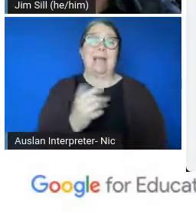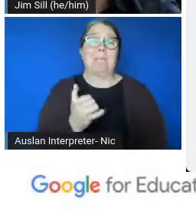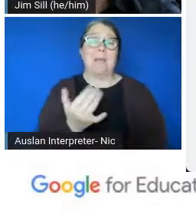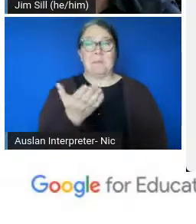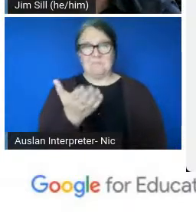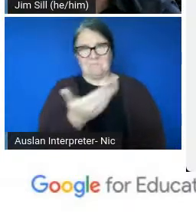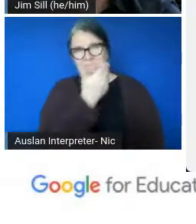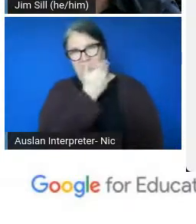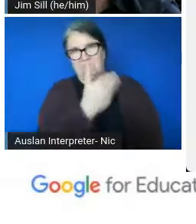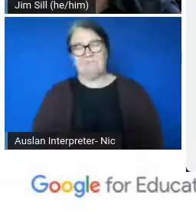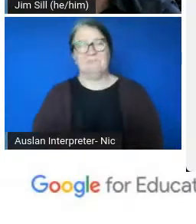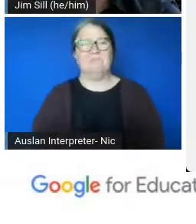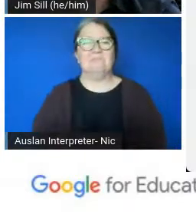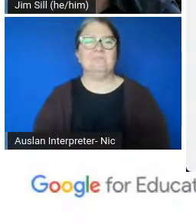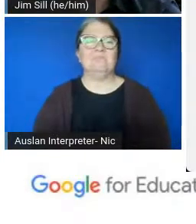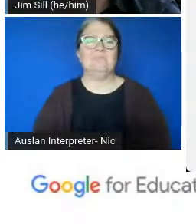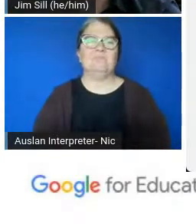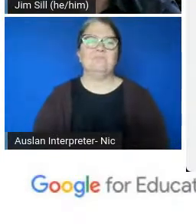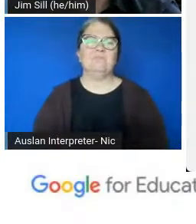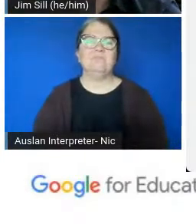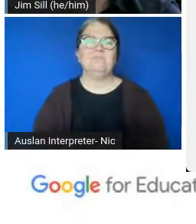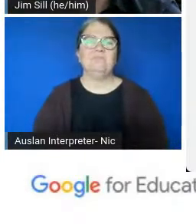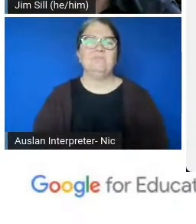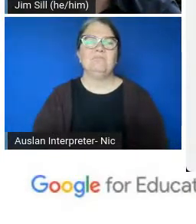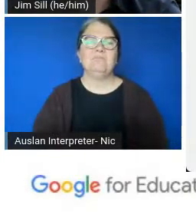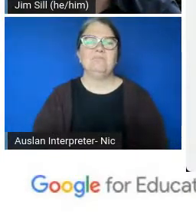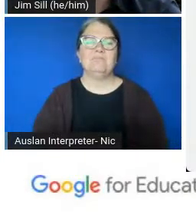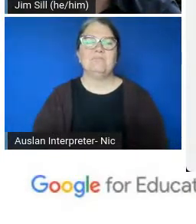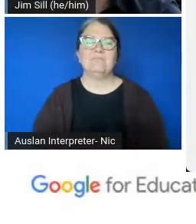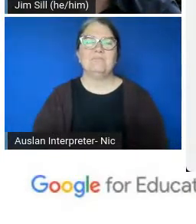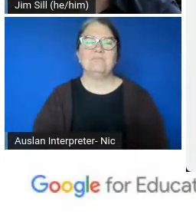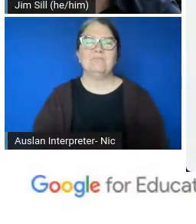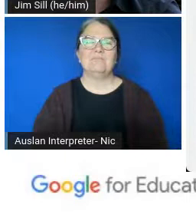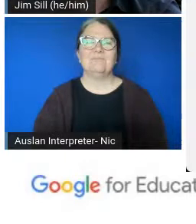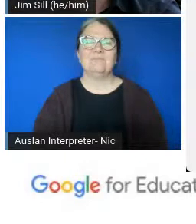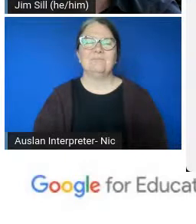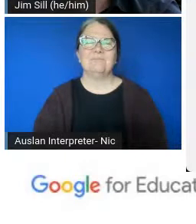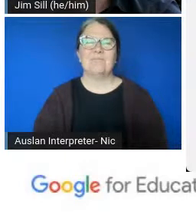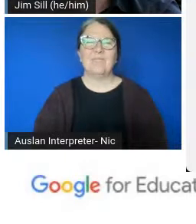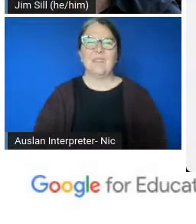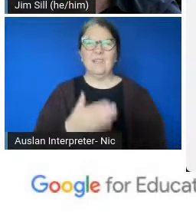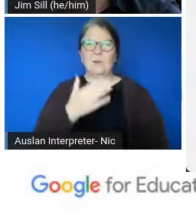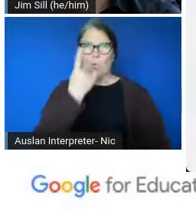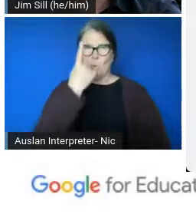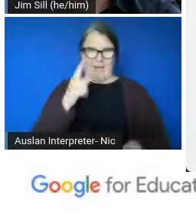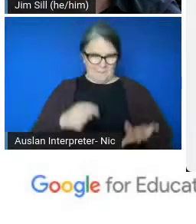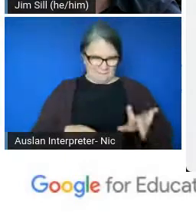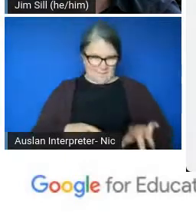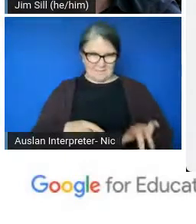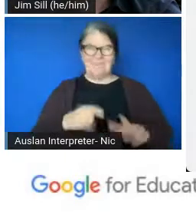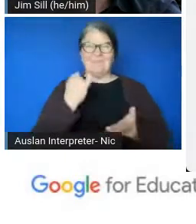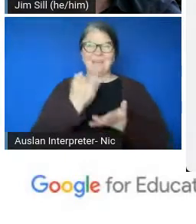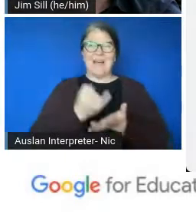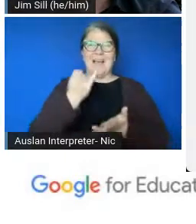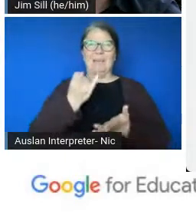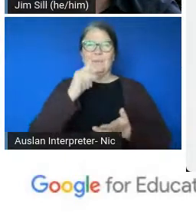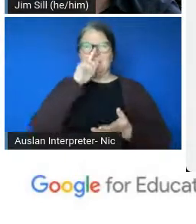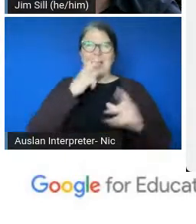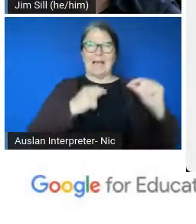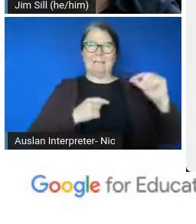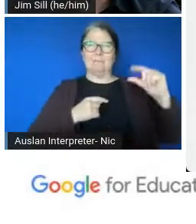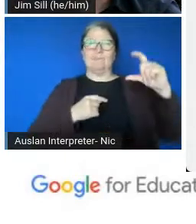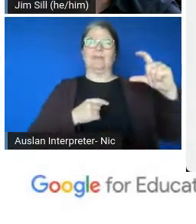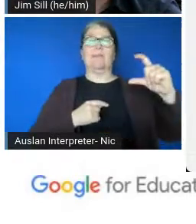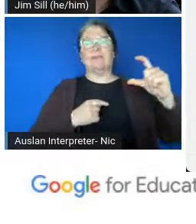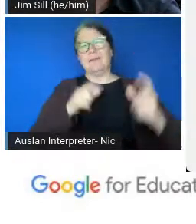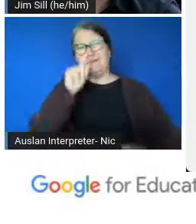design project, and my shift button's not working, so we're just going to skim over that a little bit. And I might give it another title,